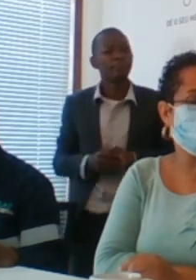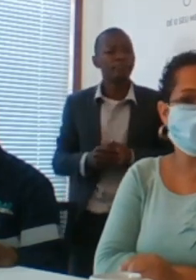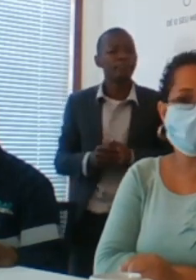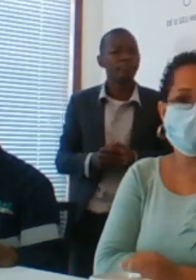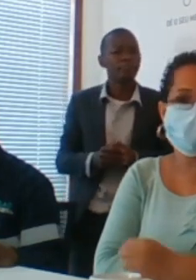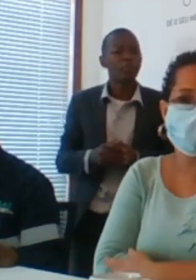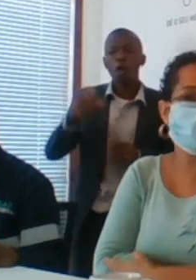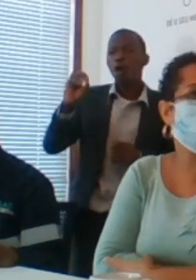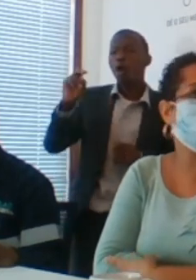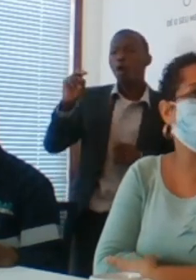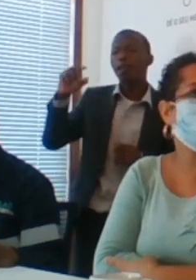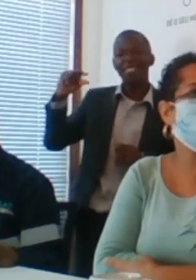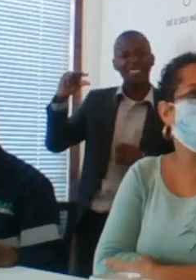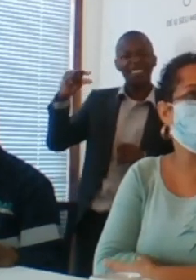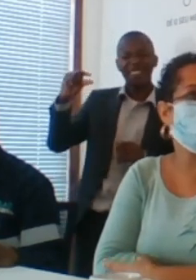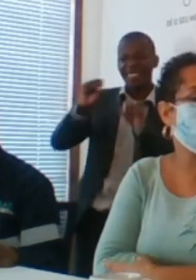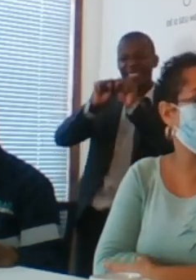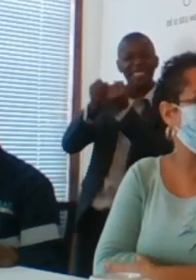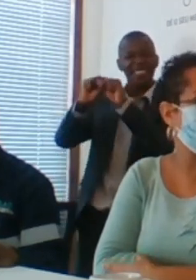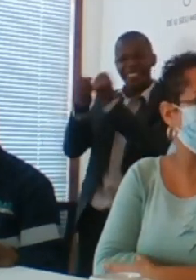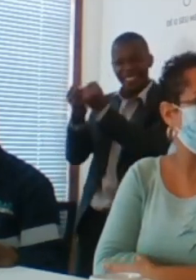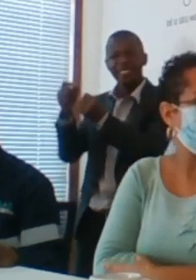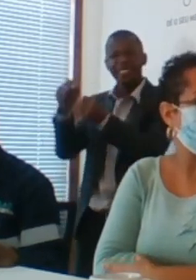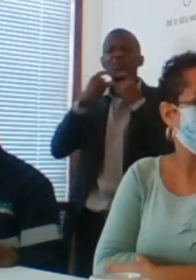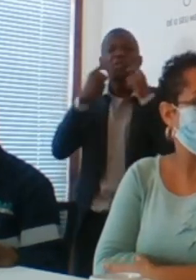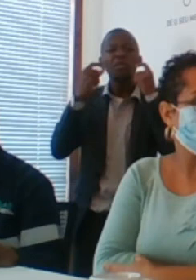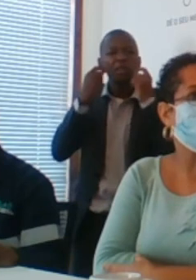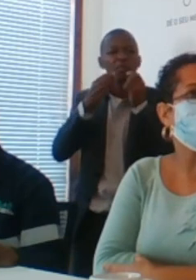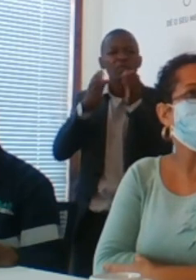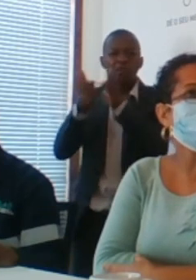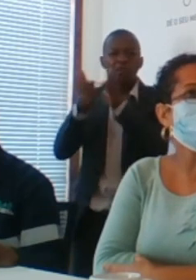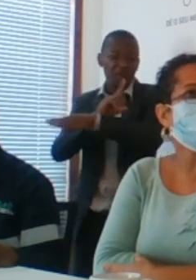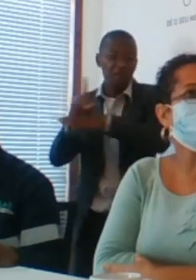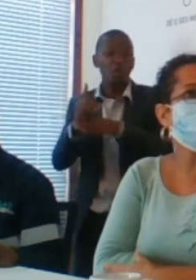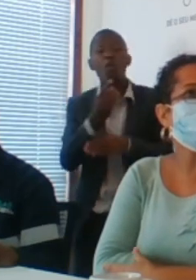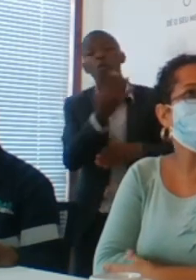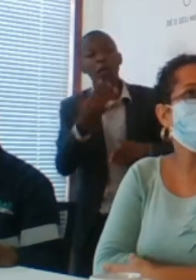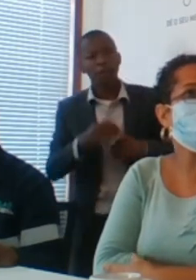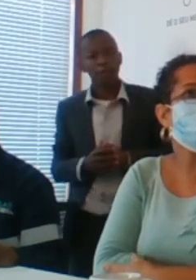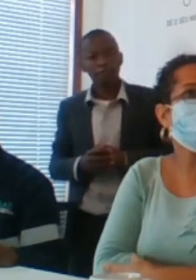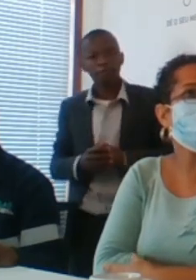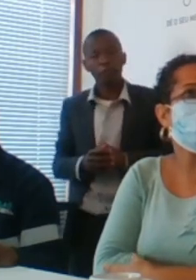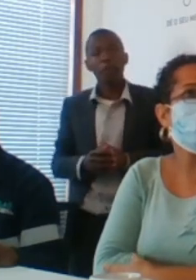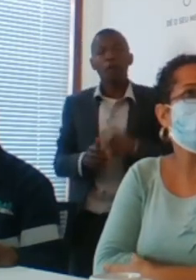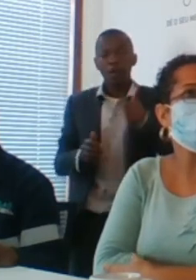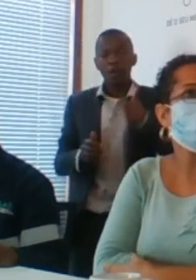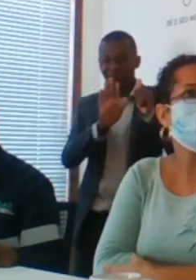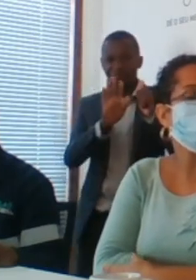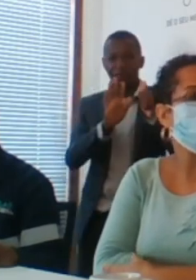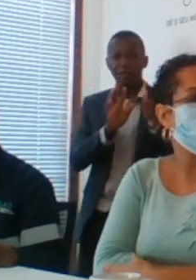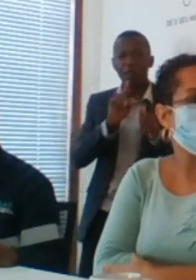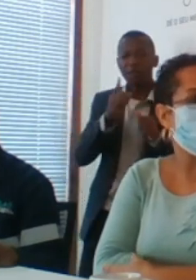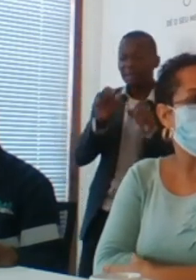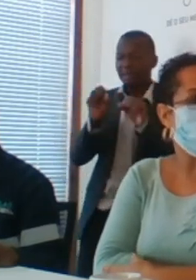many ONGs have been helping us with that? Well, first of all, before I touch your question, I'd like to